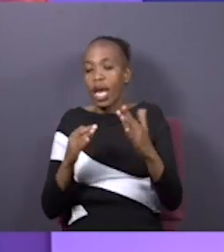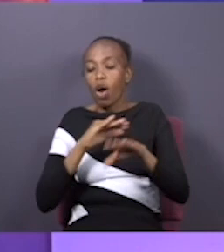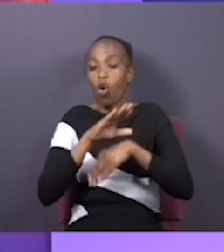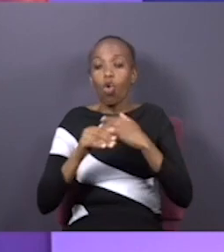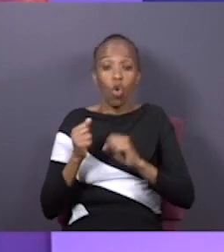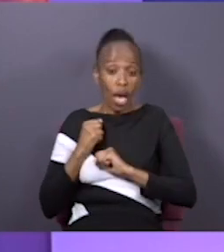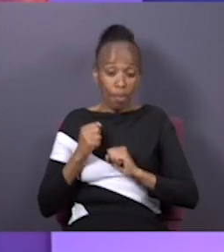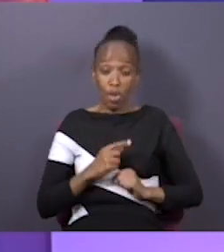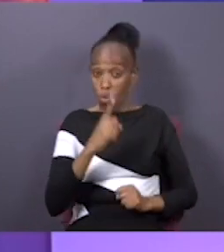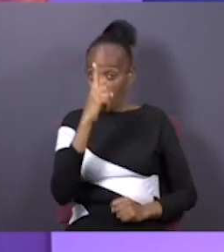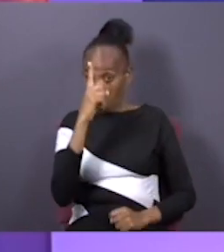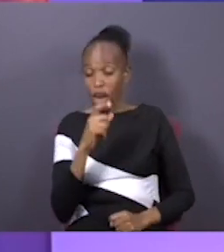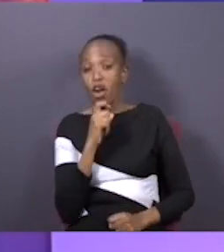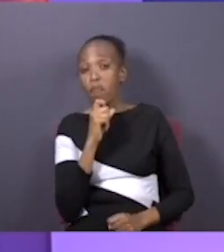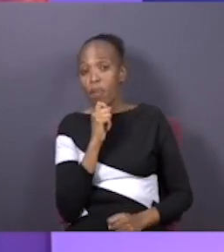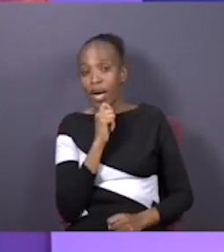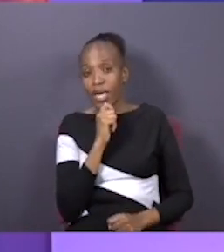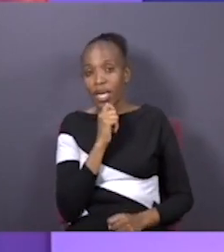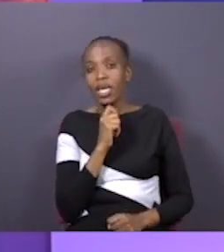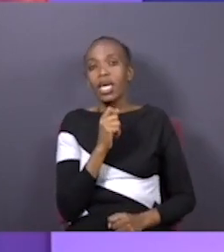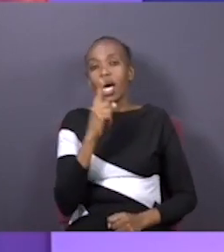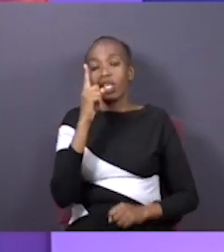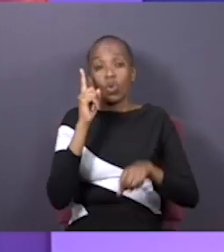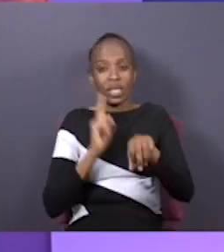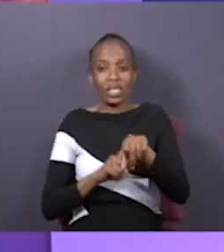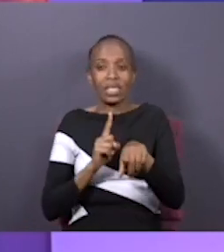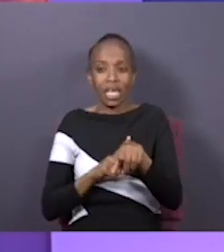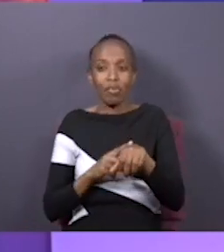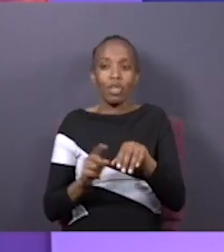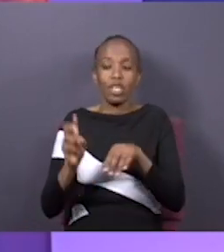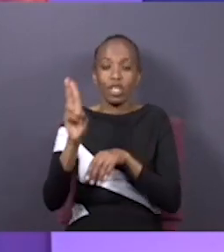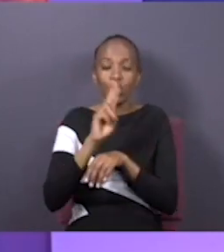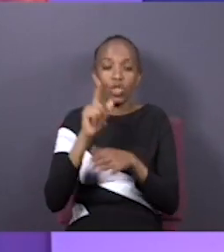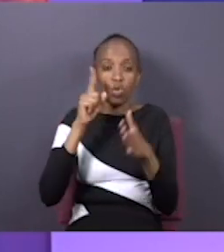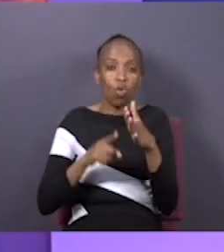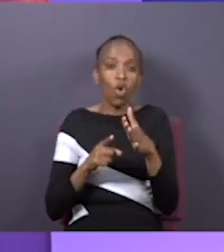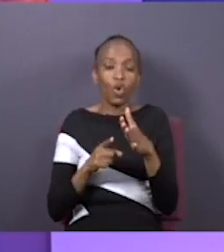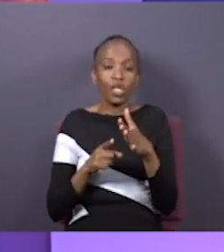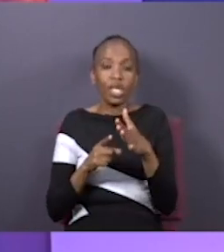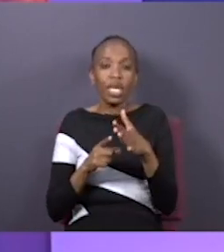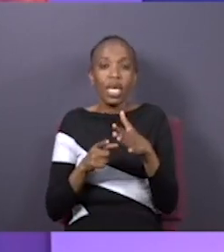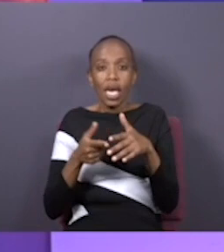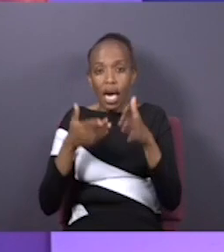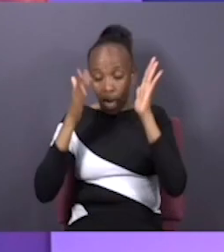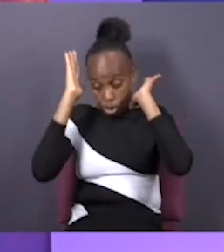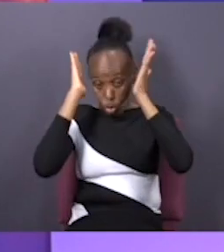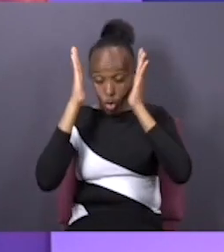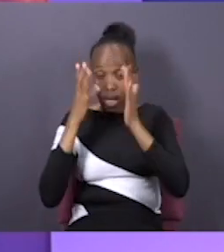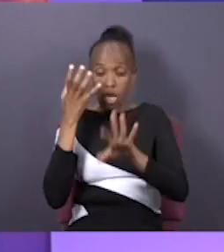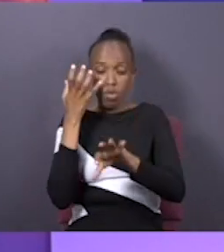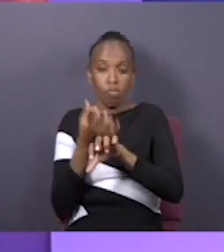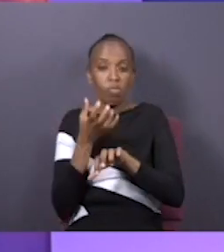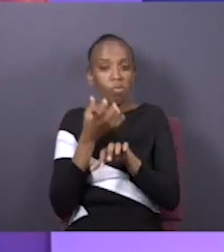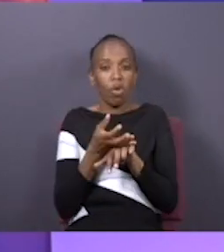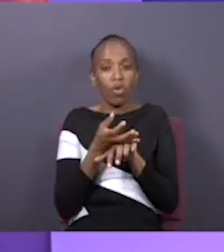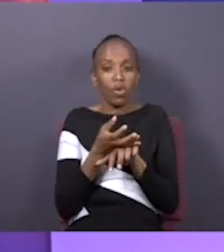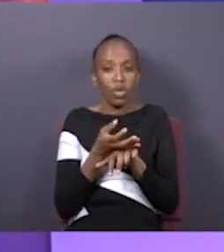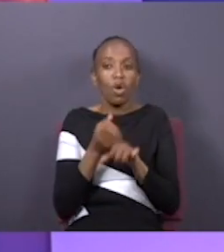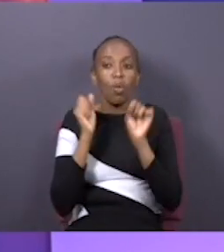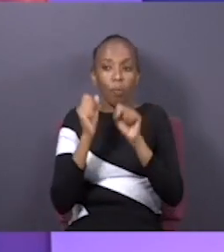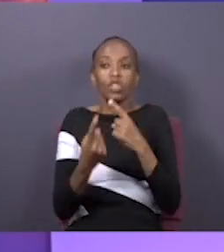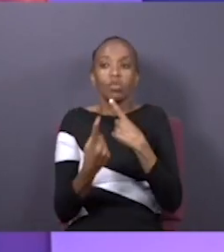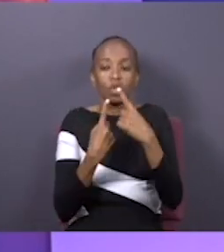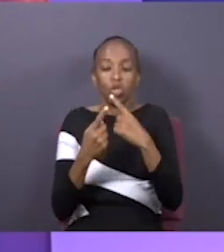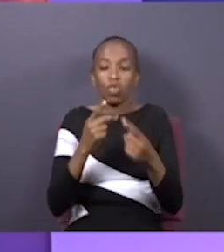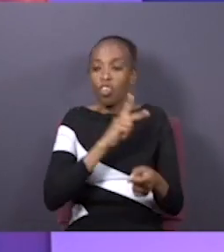army. One man defeating a whole army. At one time, he used just a jawbone of a donkey. We could